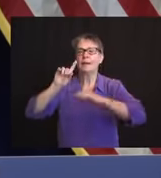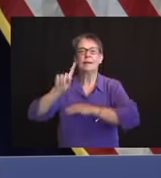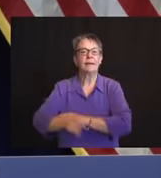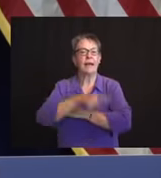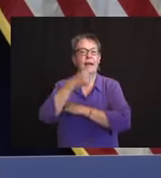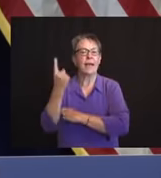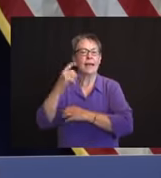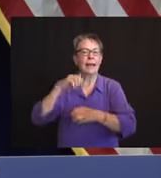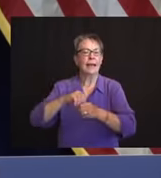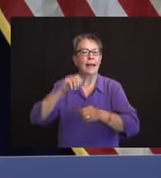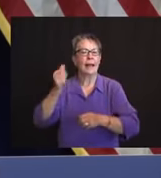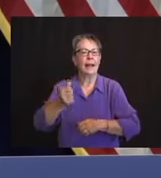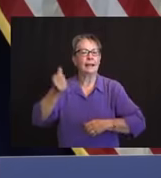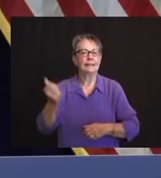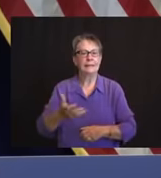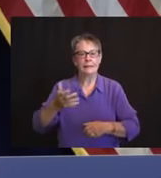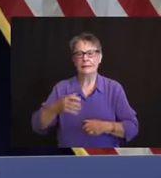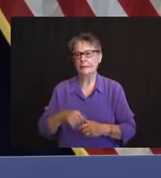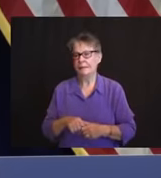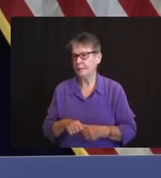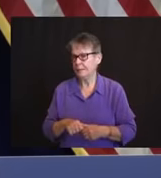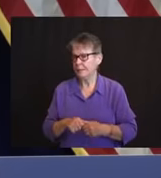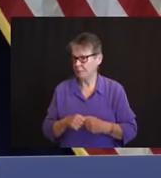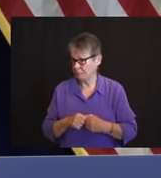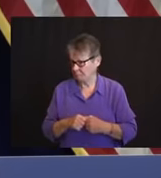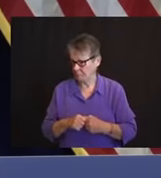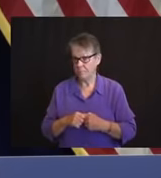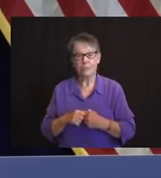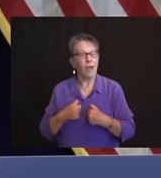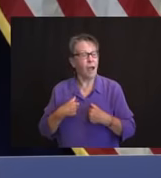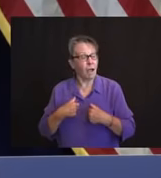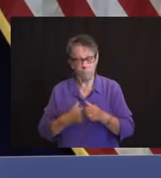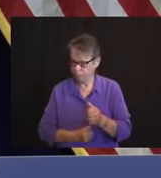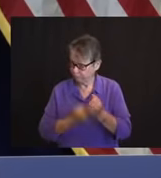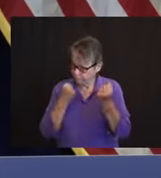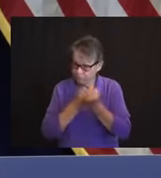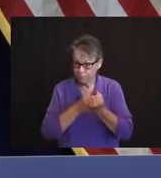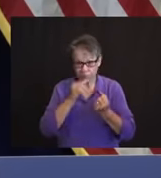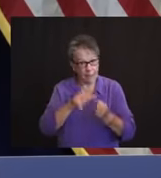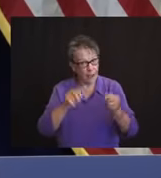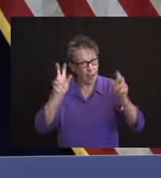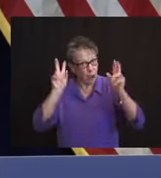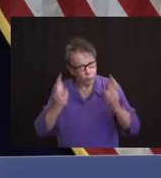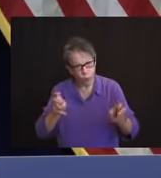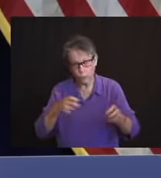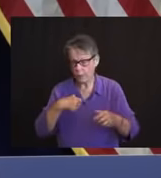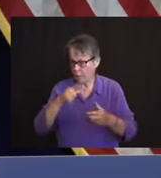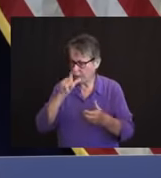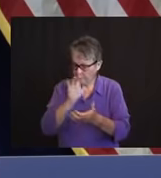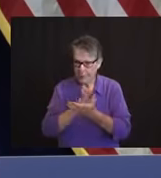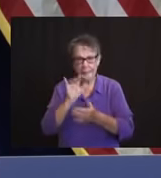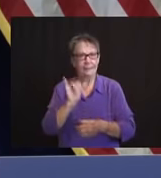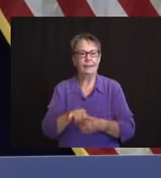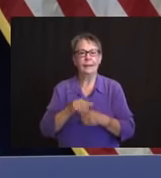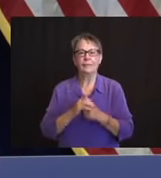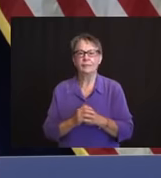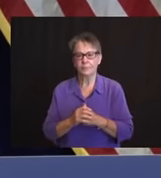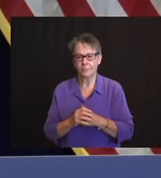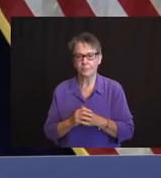the staff at DCA, particularly Deputy Commissioner Robert Long, Assistant